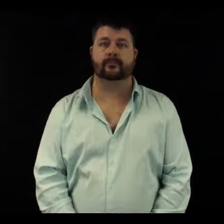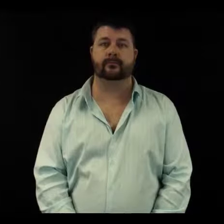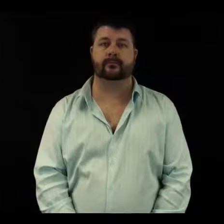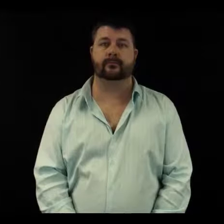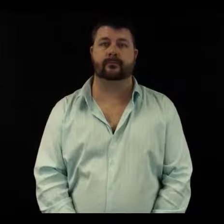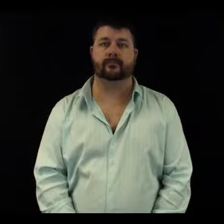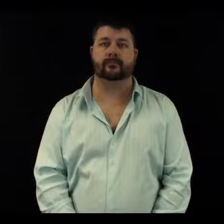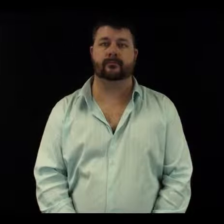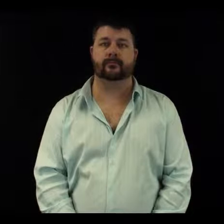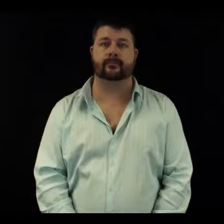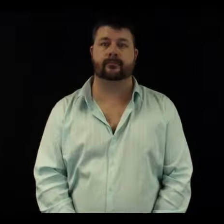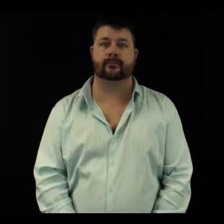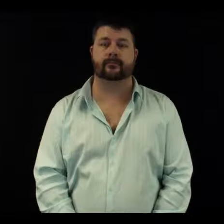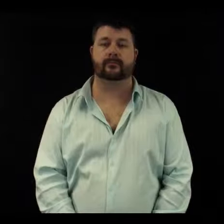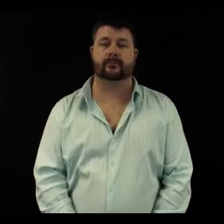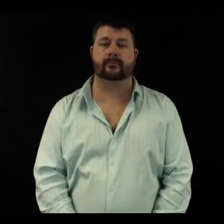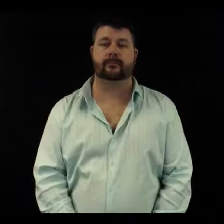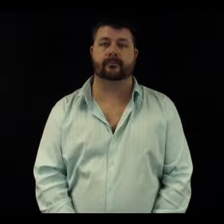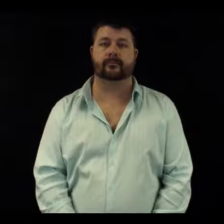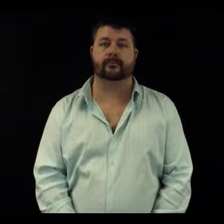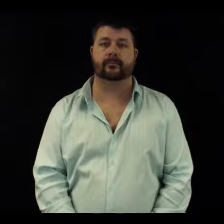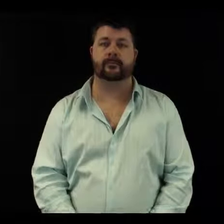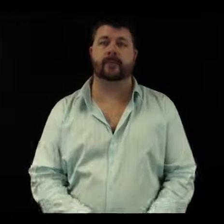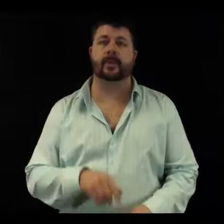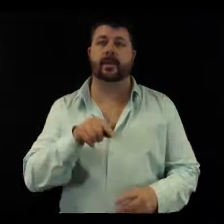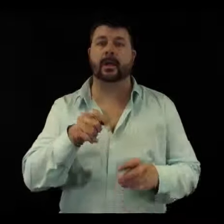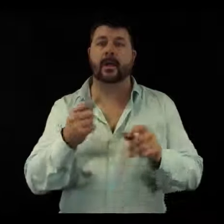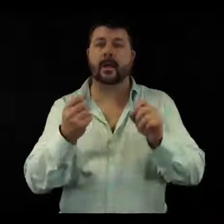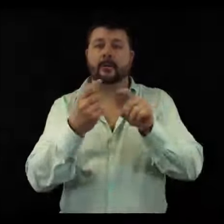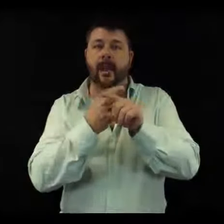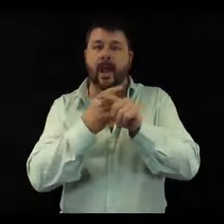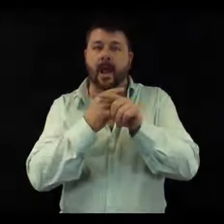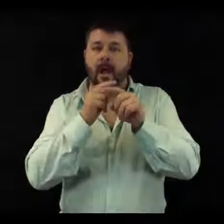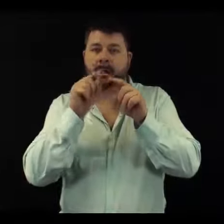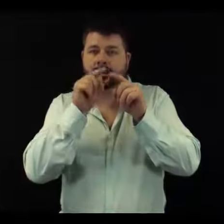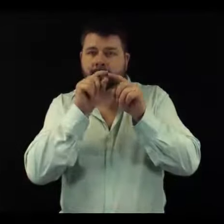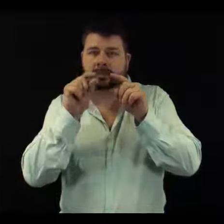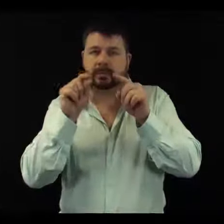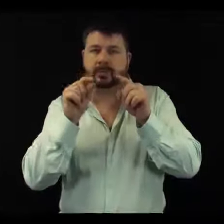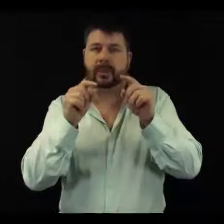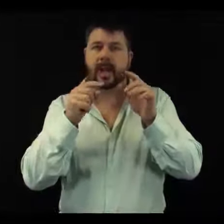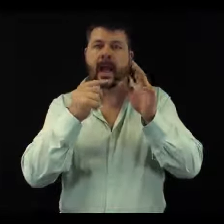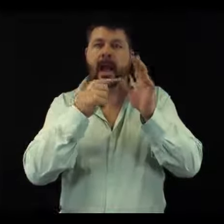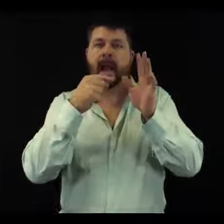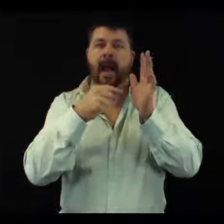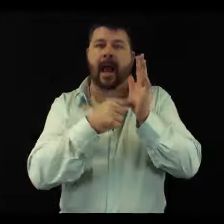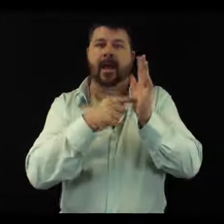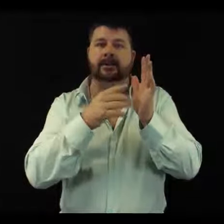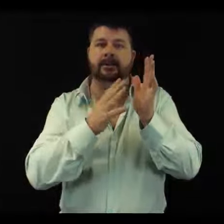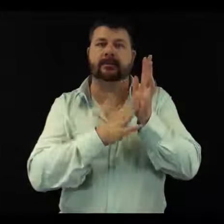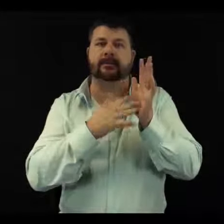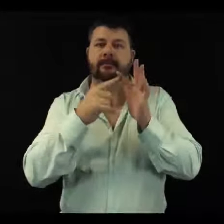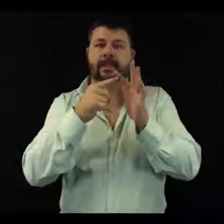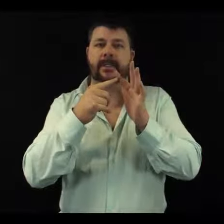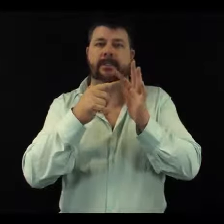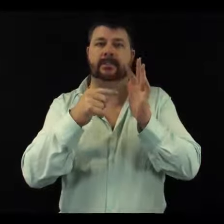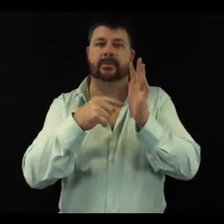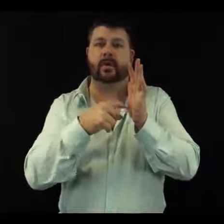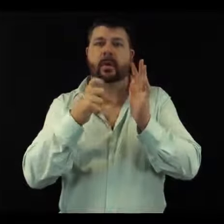choose the getafree@me.com email address. Then type in the email address you'd like to have ending